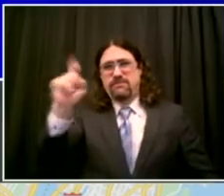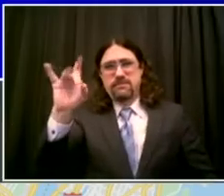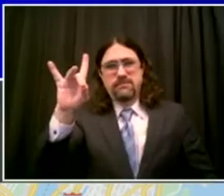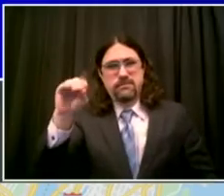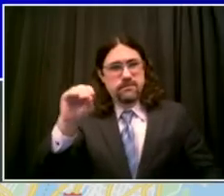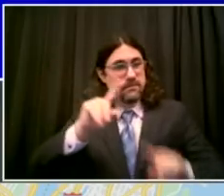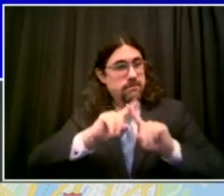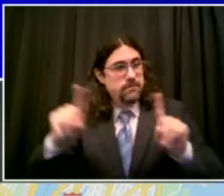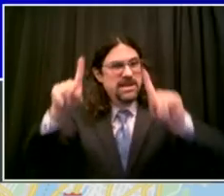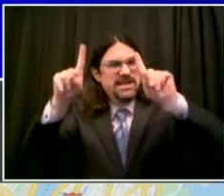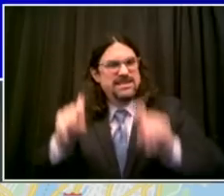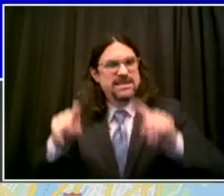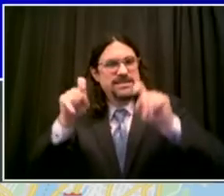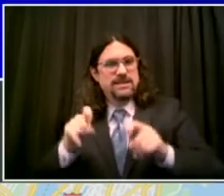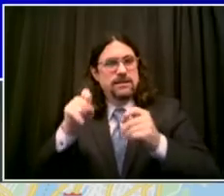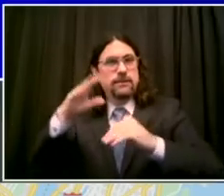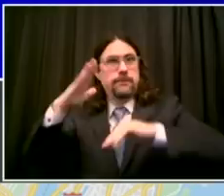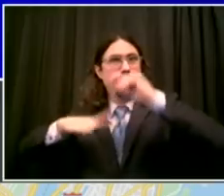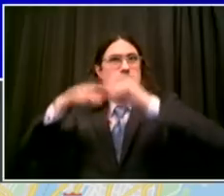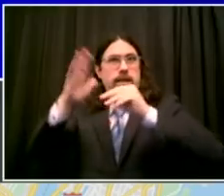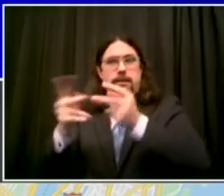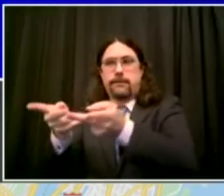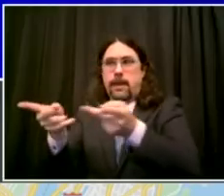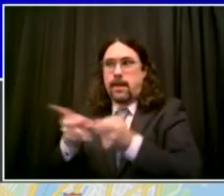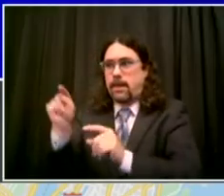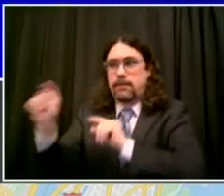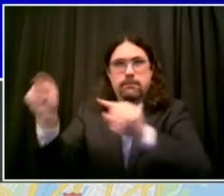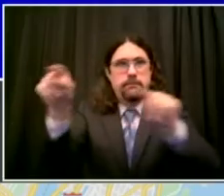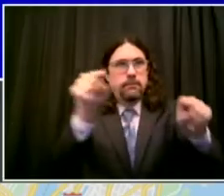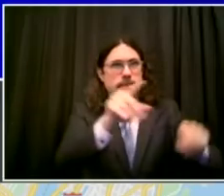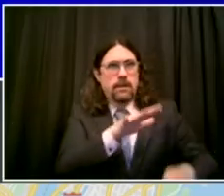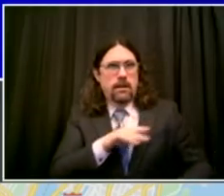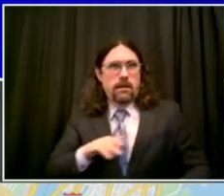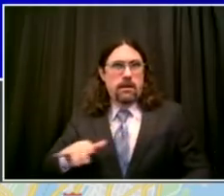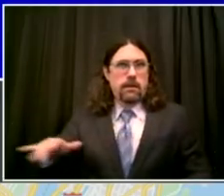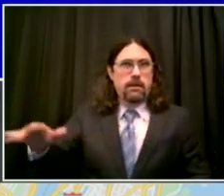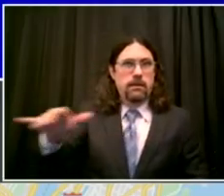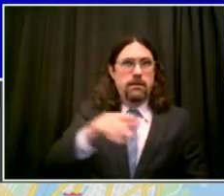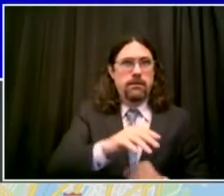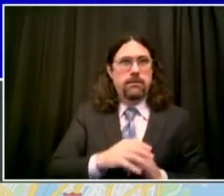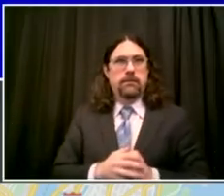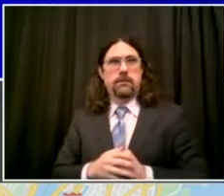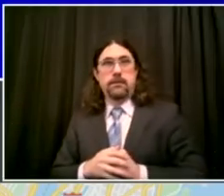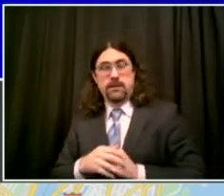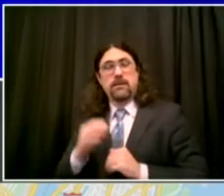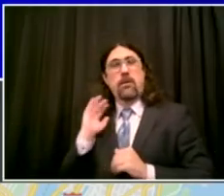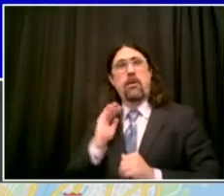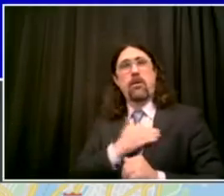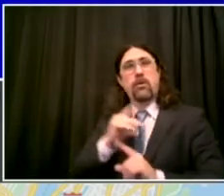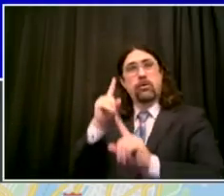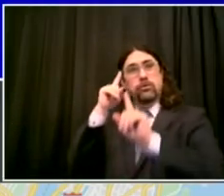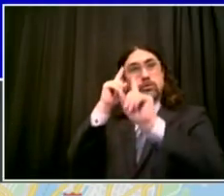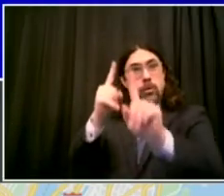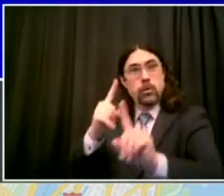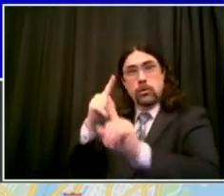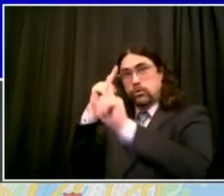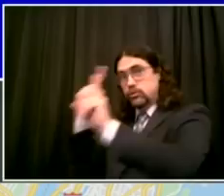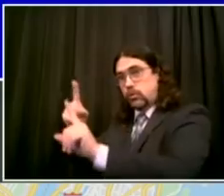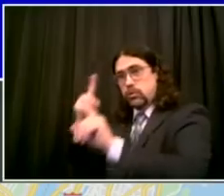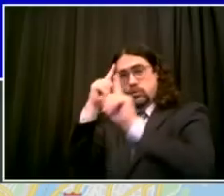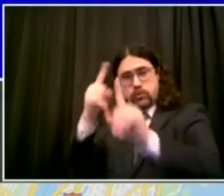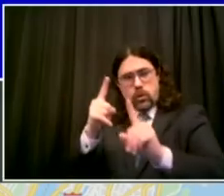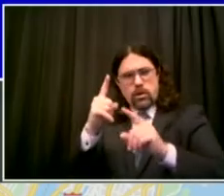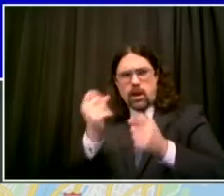our testing capacity that we hope to hit by this point of 20,000 tests per day. That is growing all the time. By August